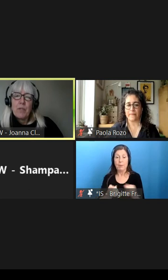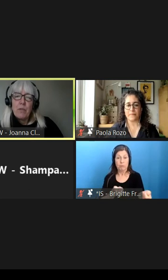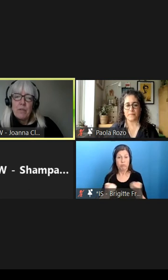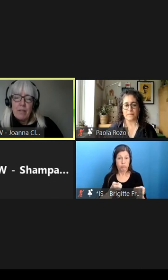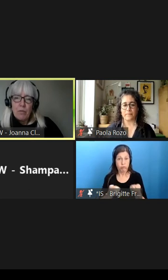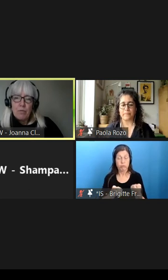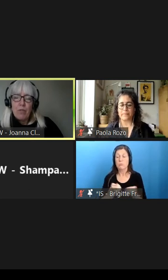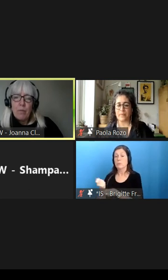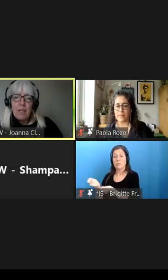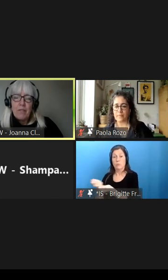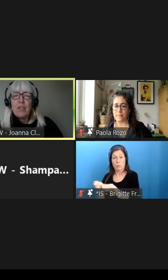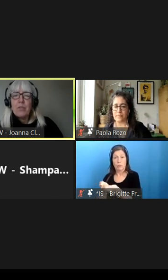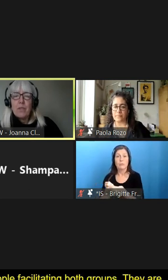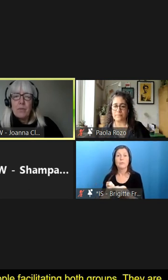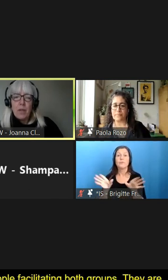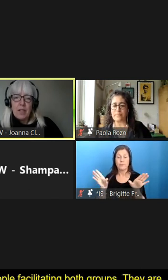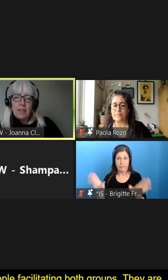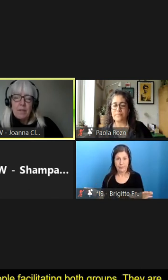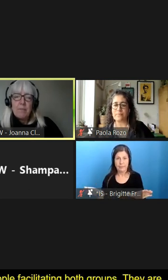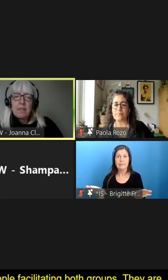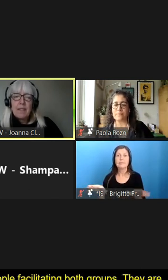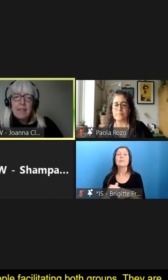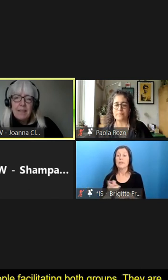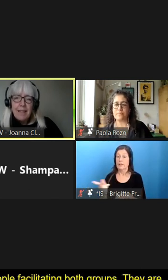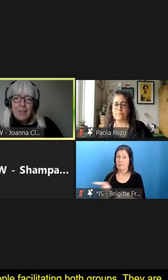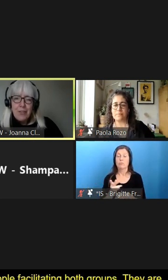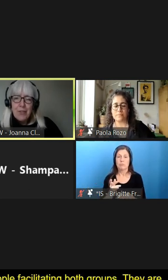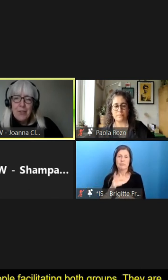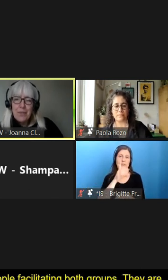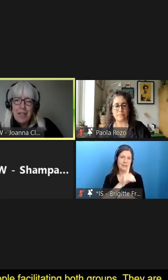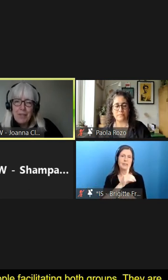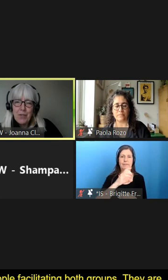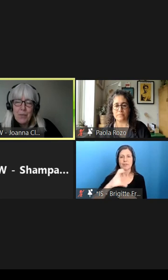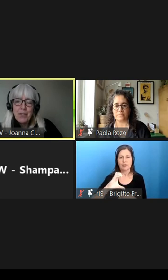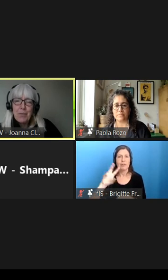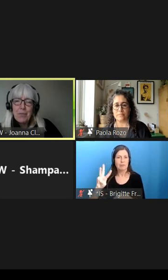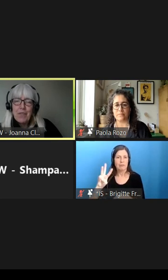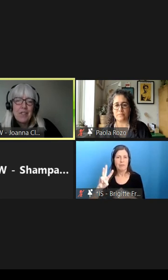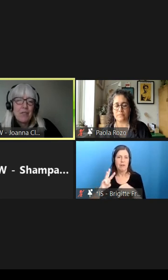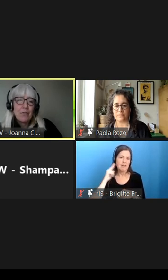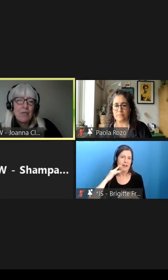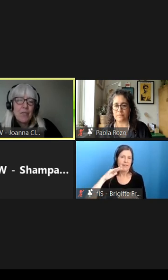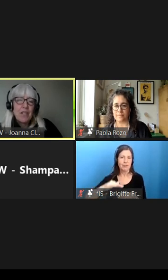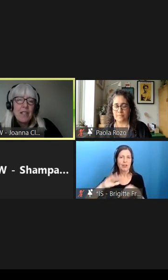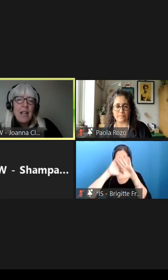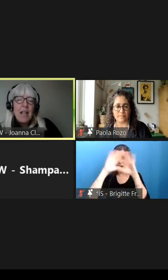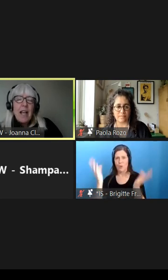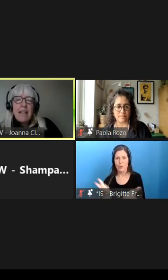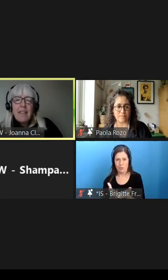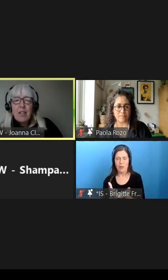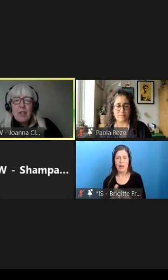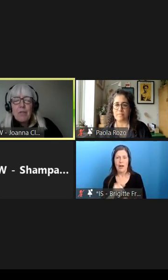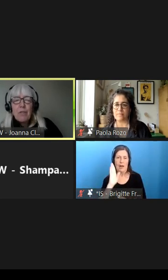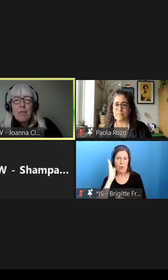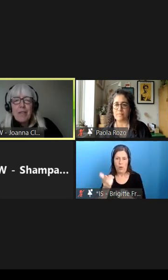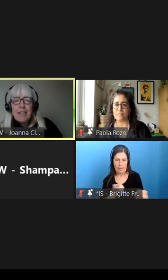groups, and they're all from Deaf Child Worldwide. They'll introduce themselves when you move into the rooms. I